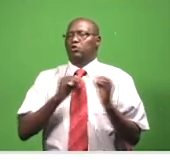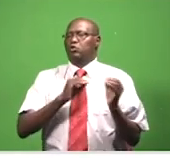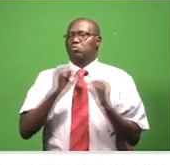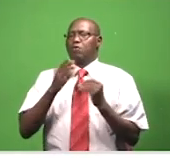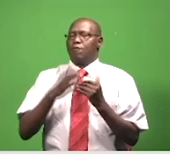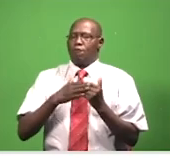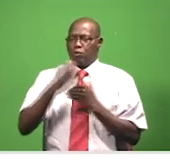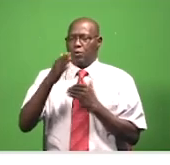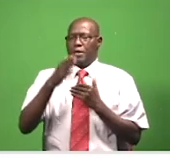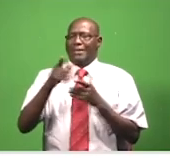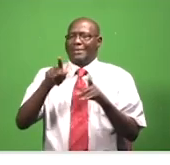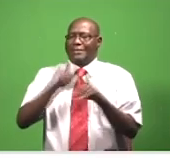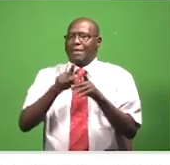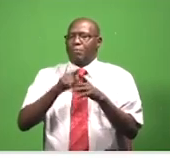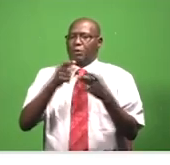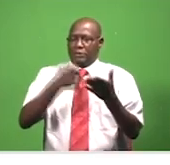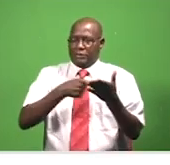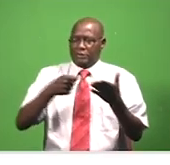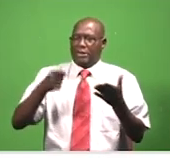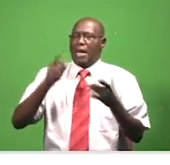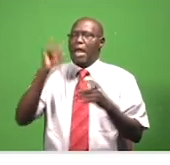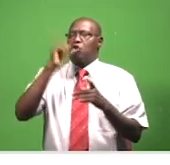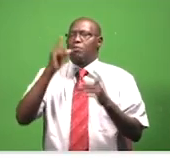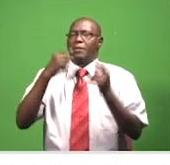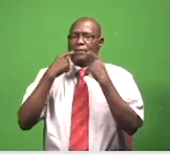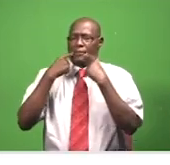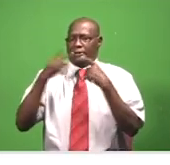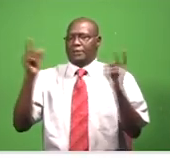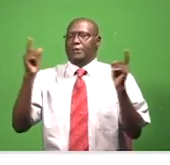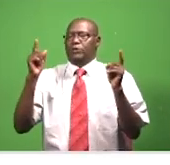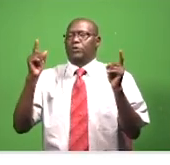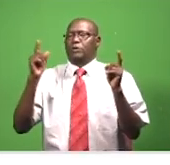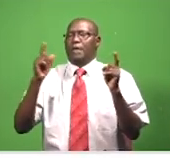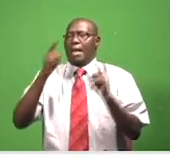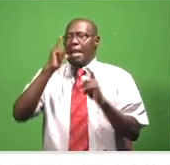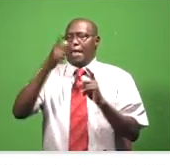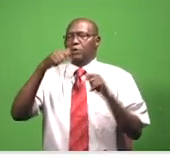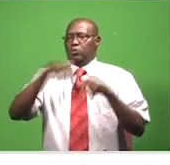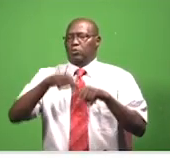also to sign the Nairobi Declaration that will be signed later today and tomorrow.